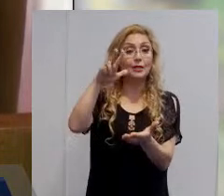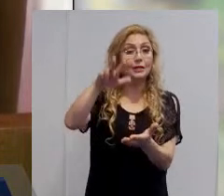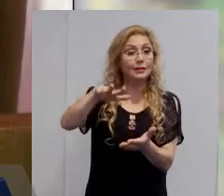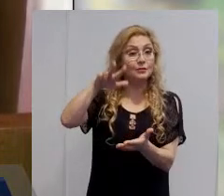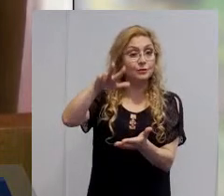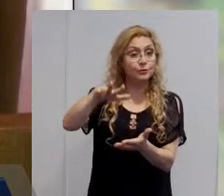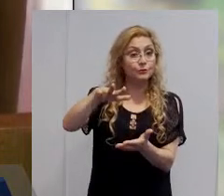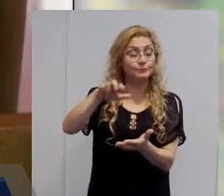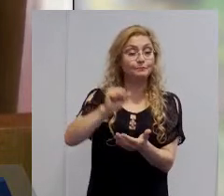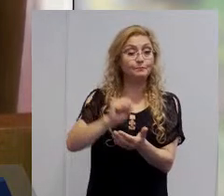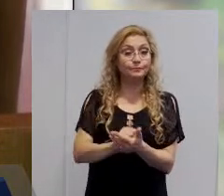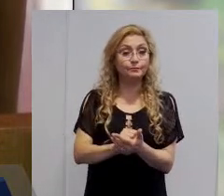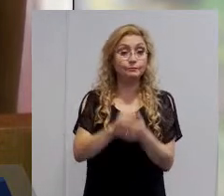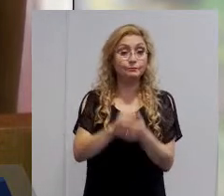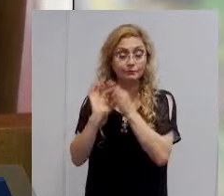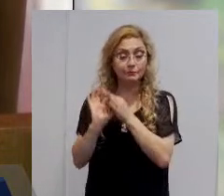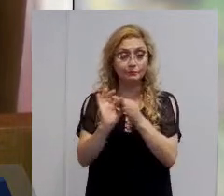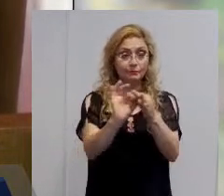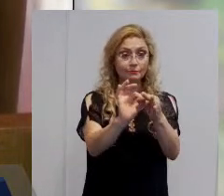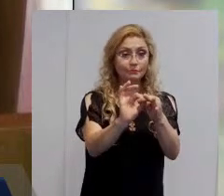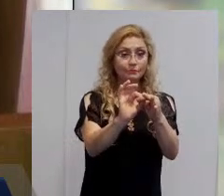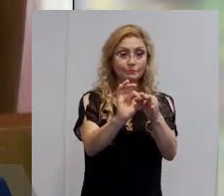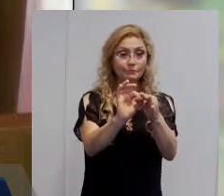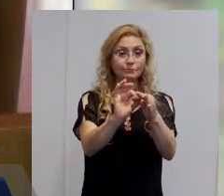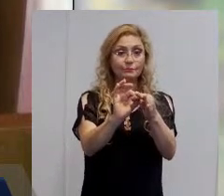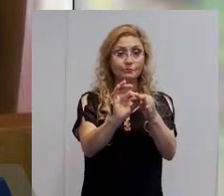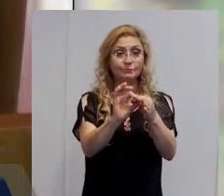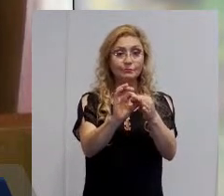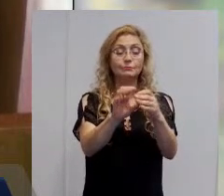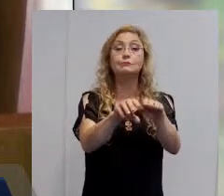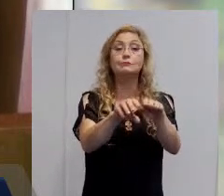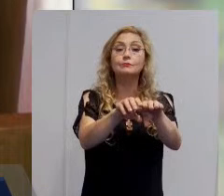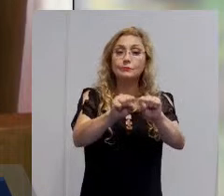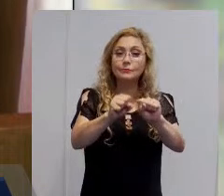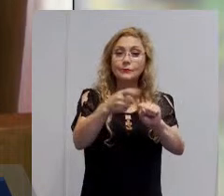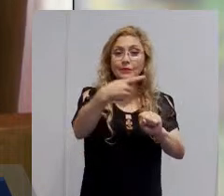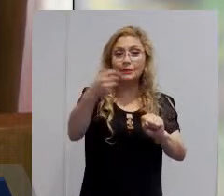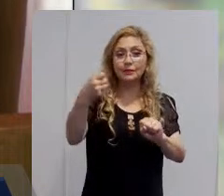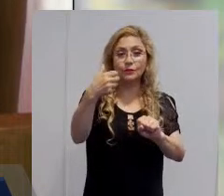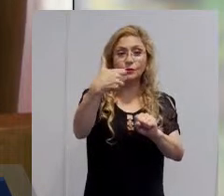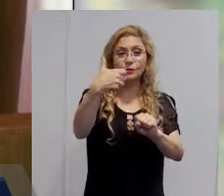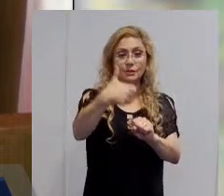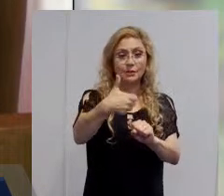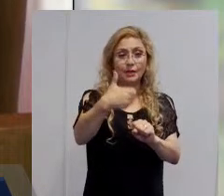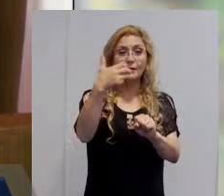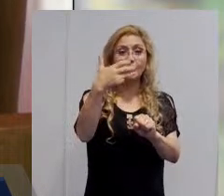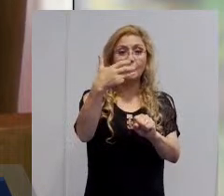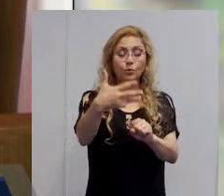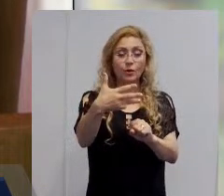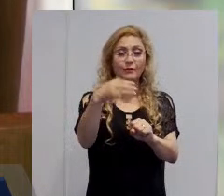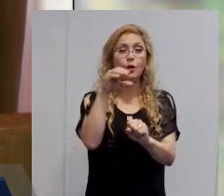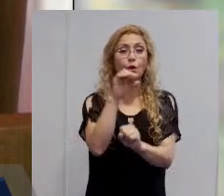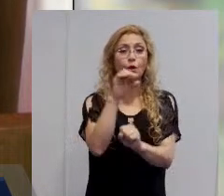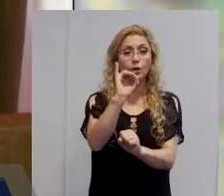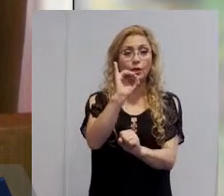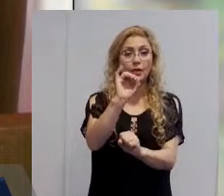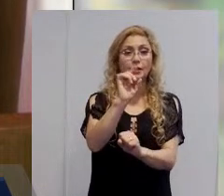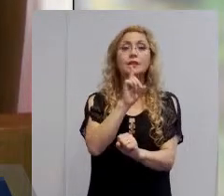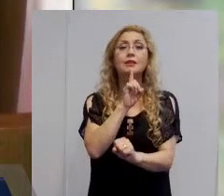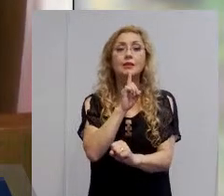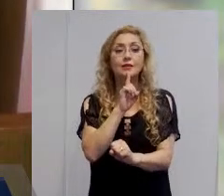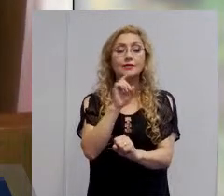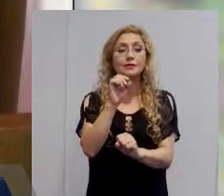back in 2018, as well as the ILO Convention 169